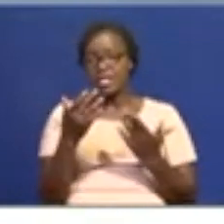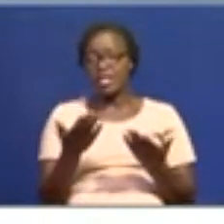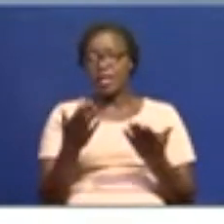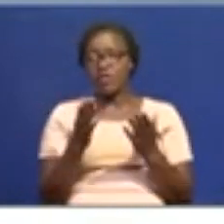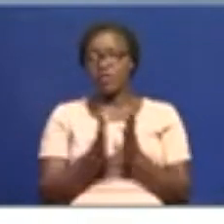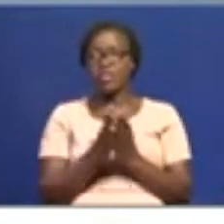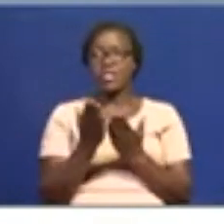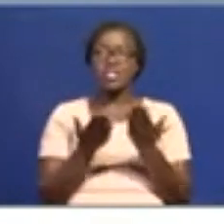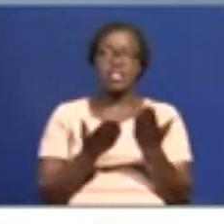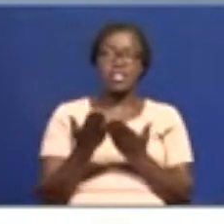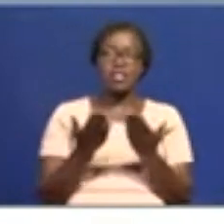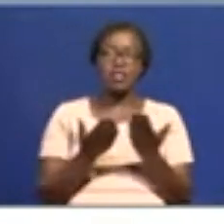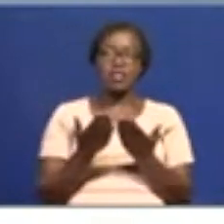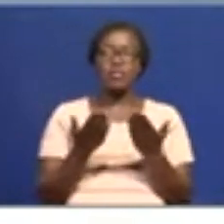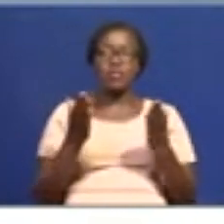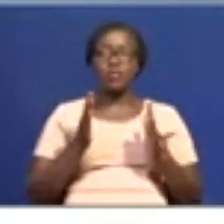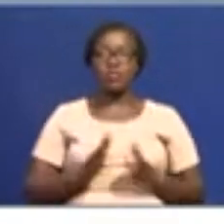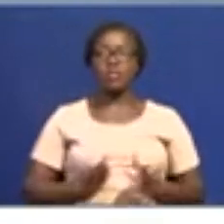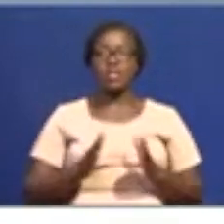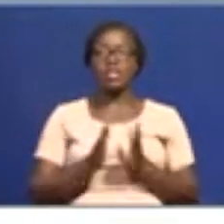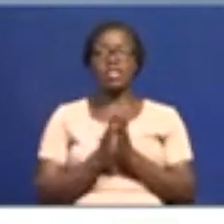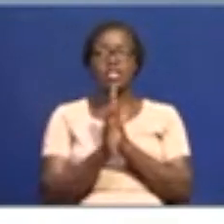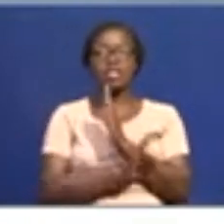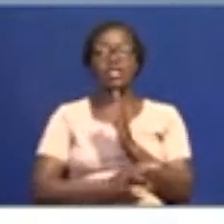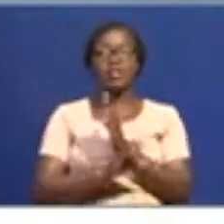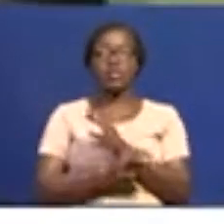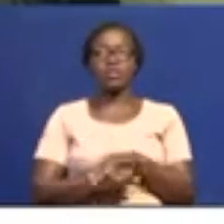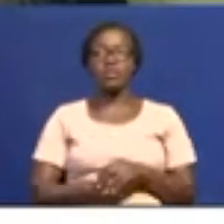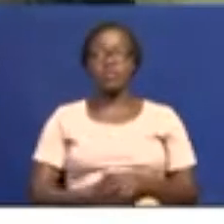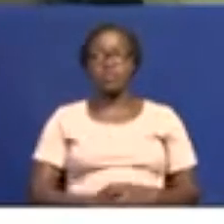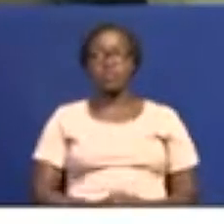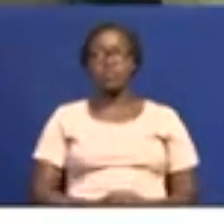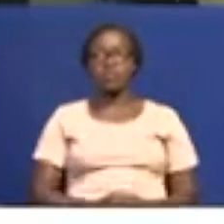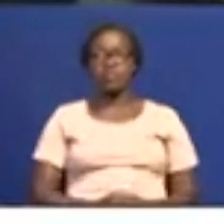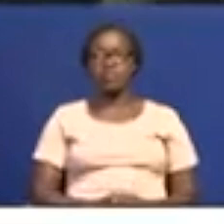the service for the humanity and the country.